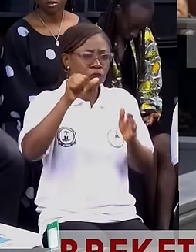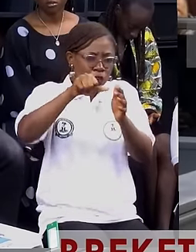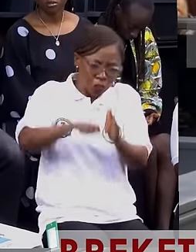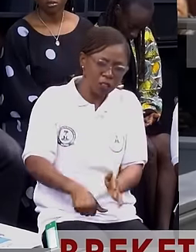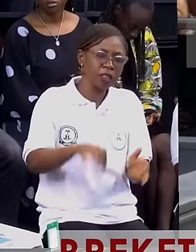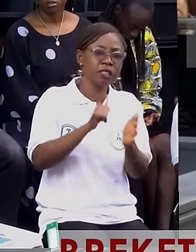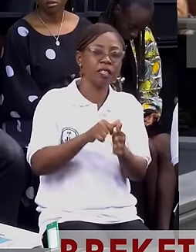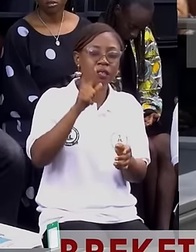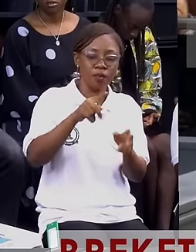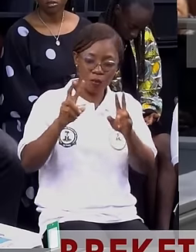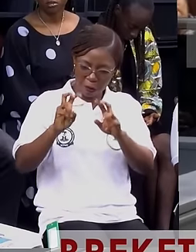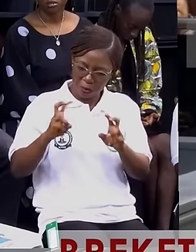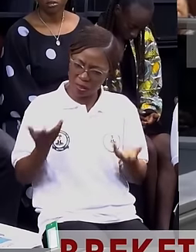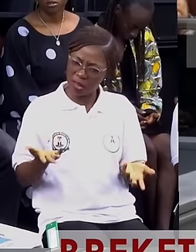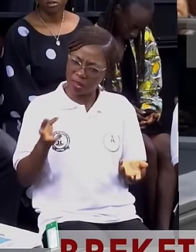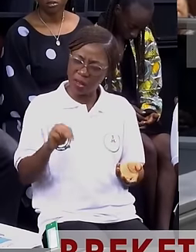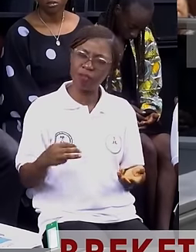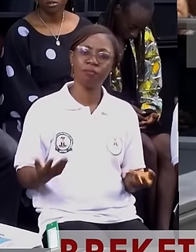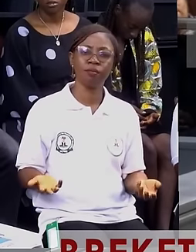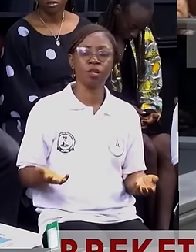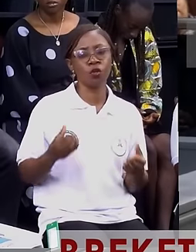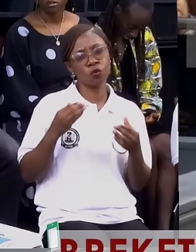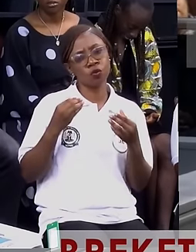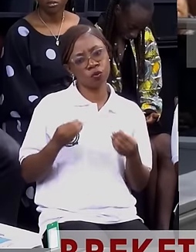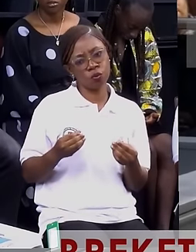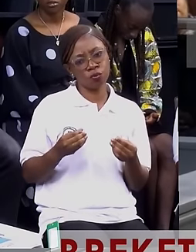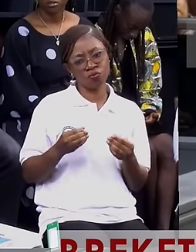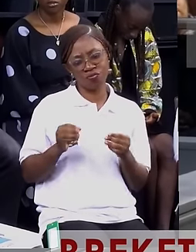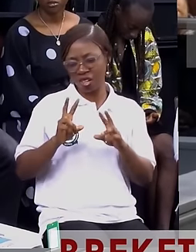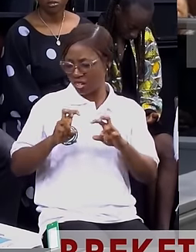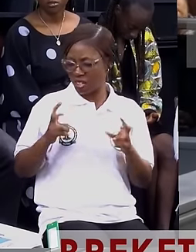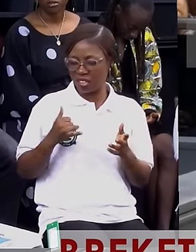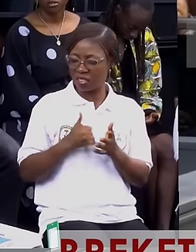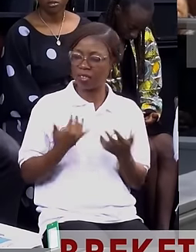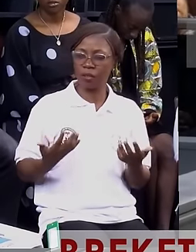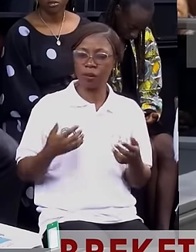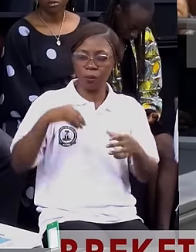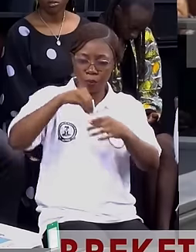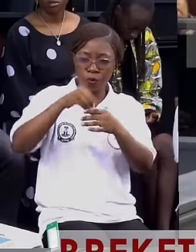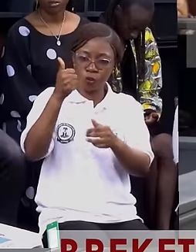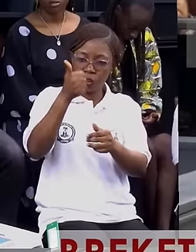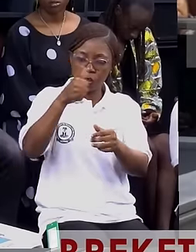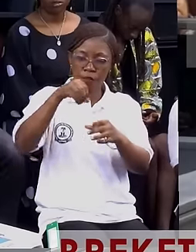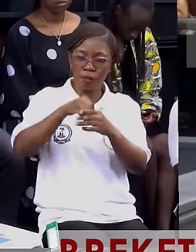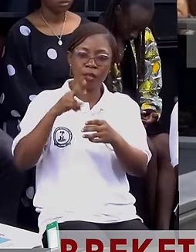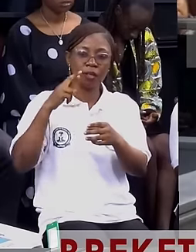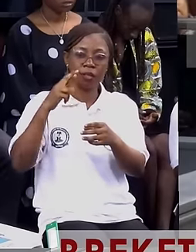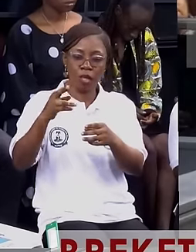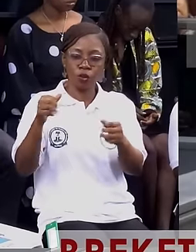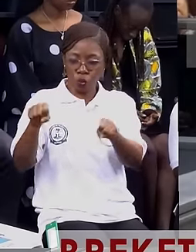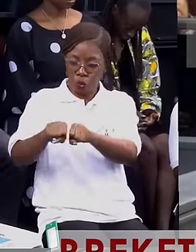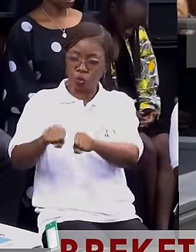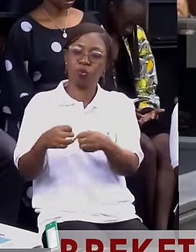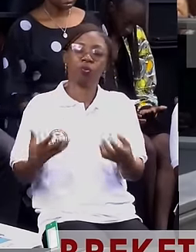investigate the people. We'll put yourself in their shoe. put yourself in police people's